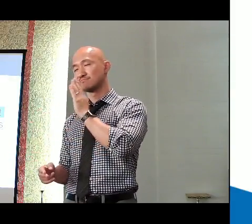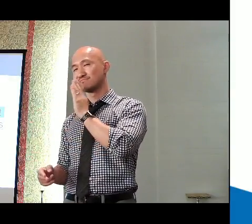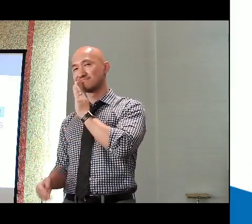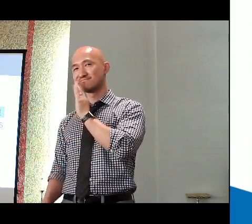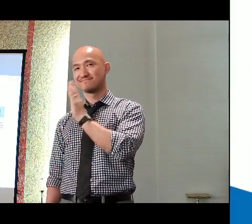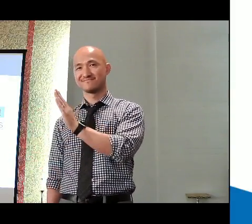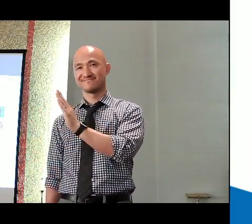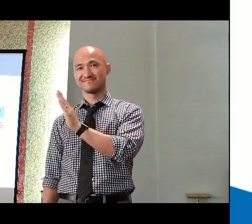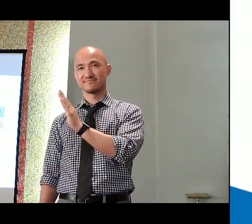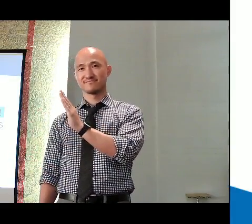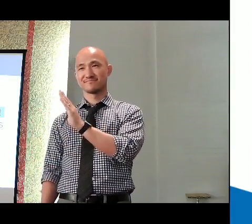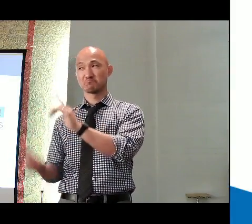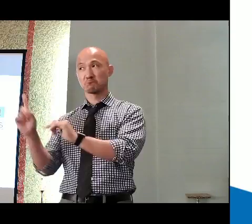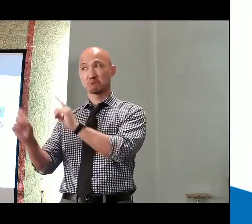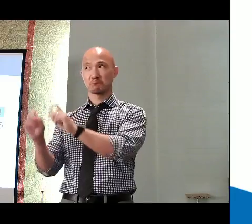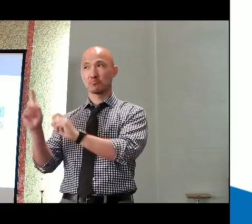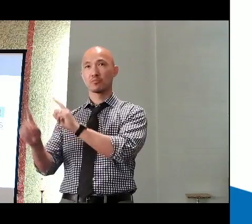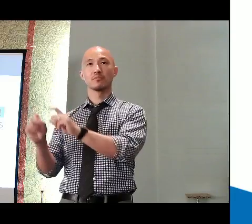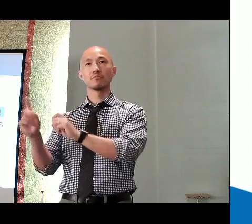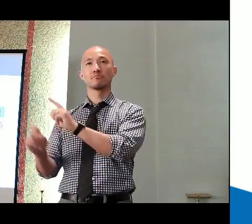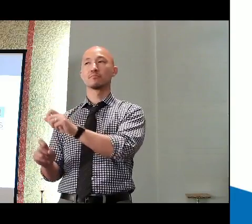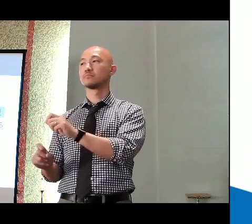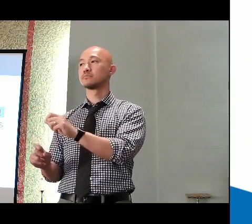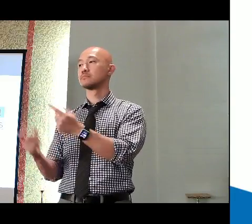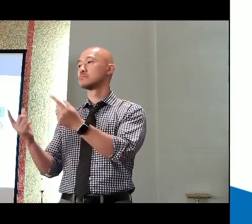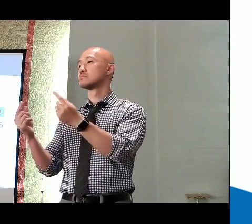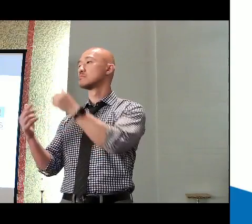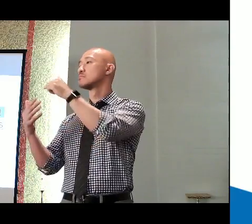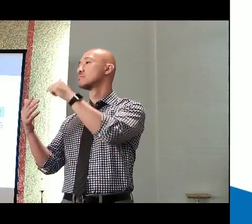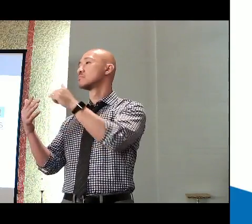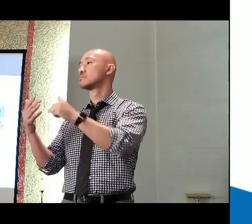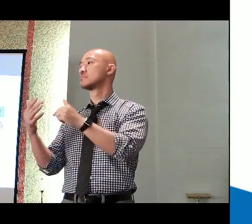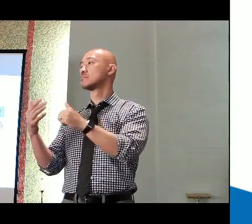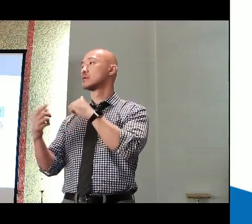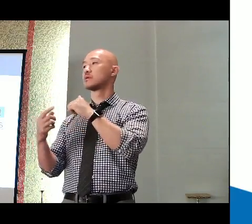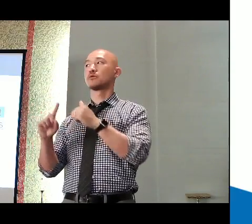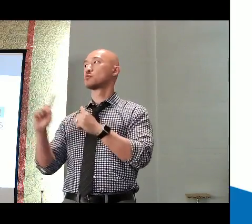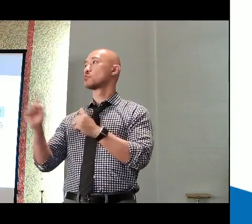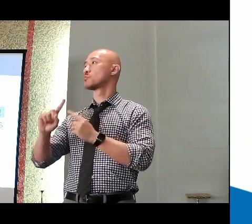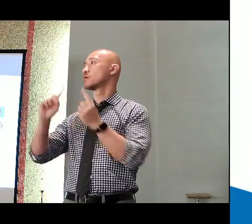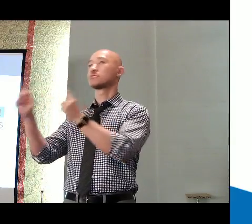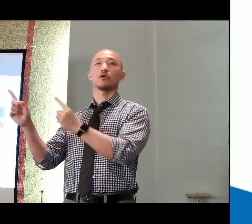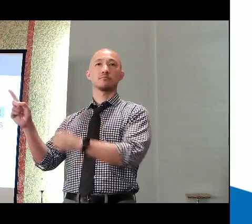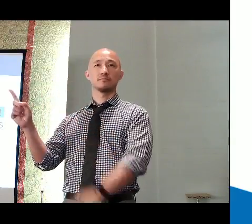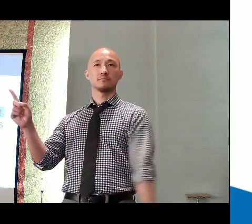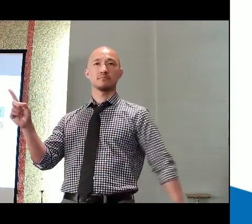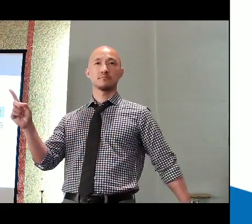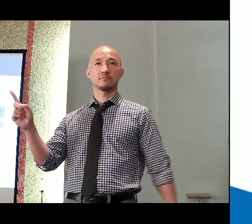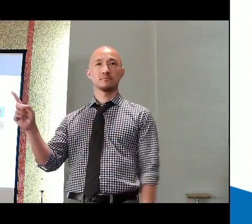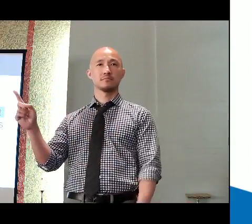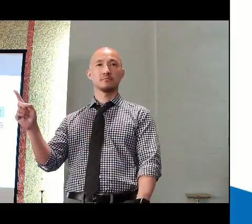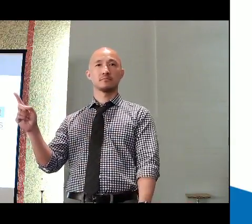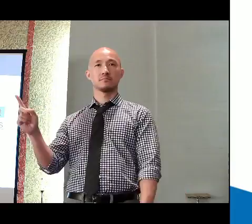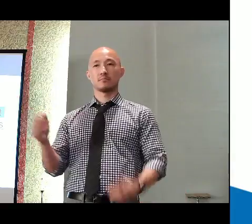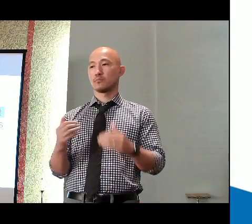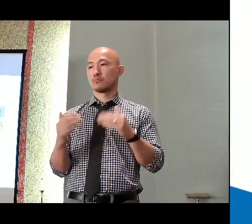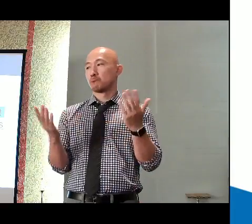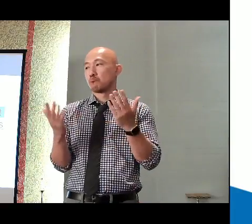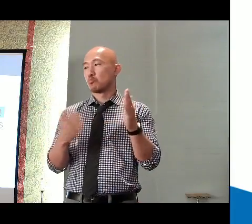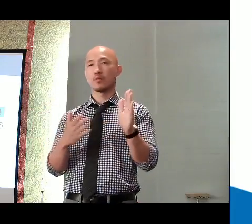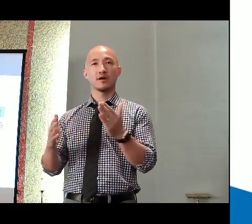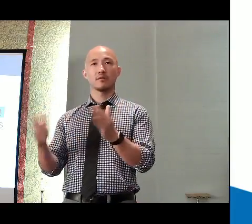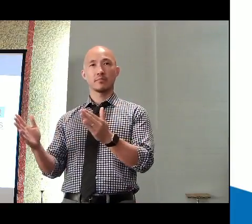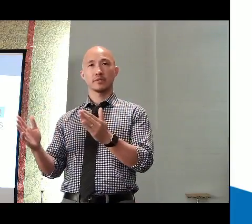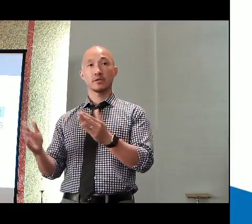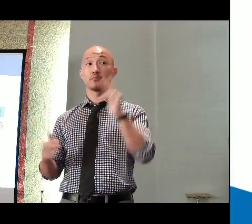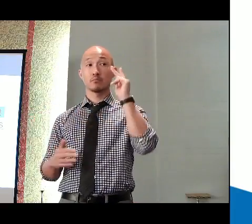And he made sure, he wanted to know what I was doing. Where was I going? What was I planning to do? And I